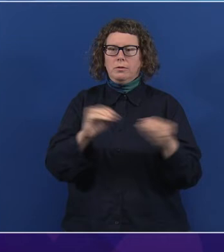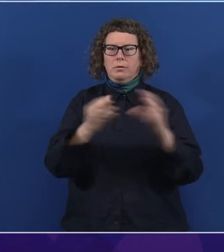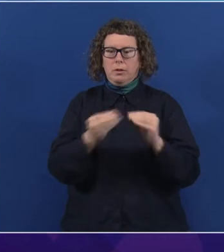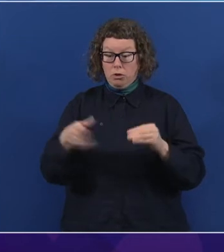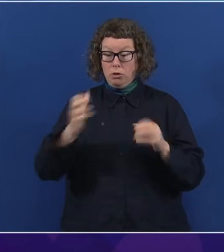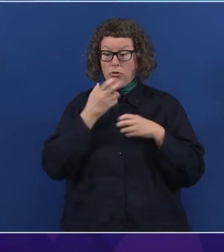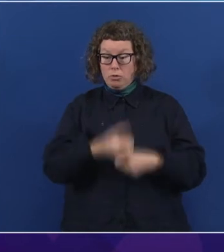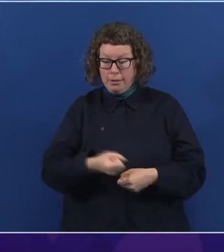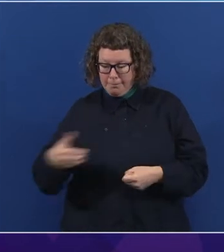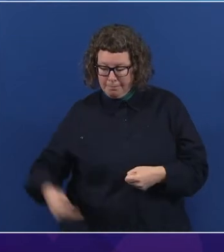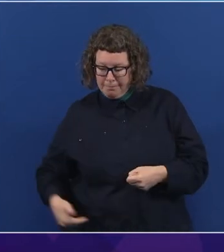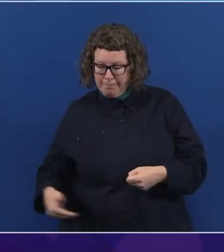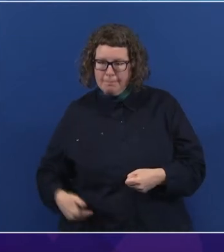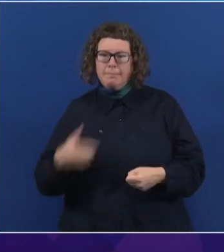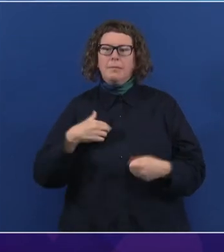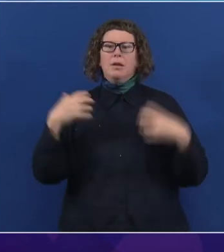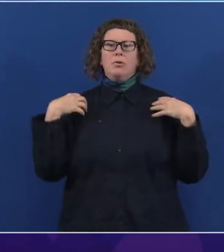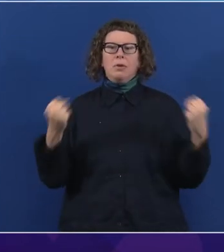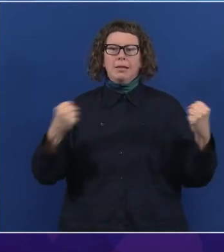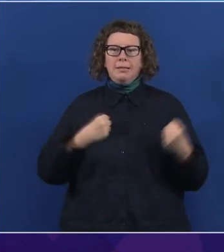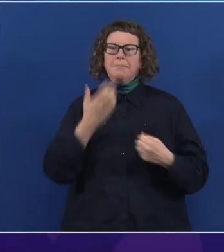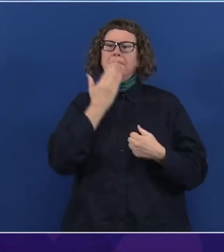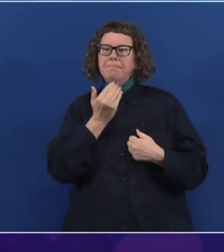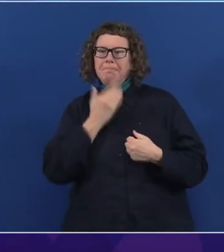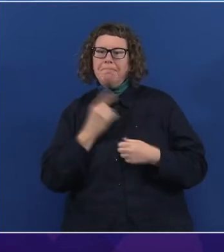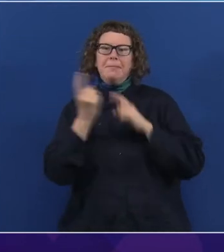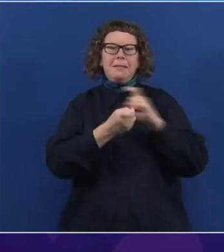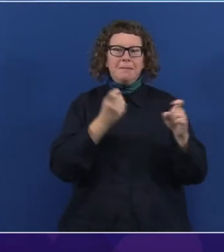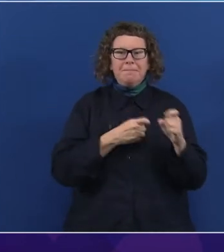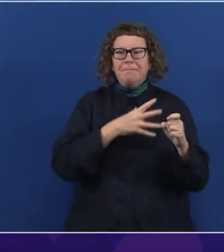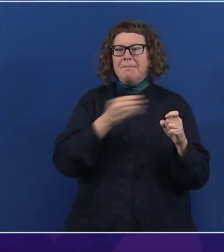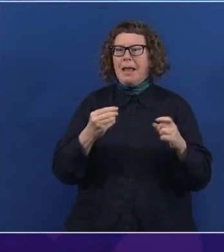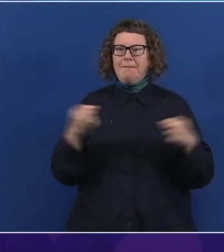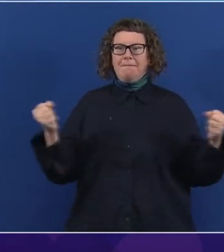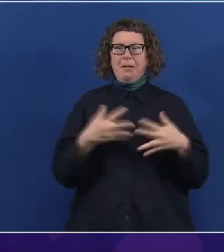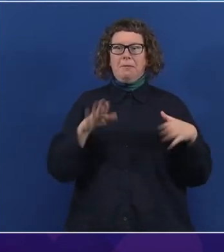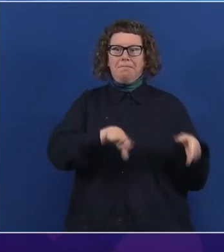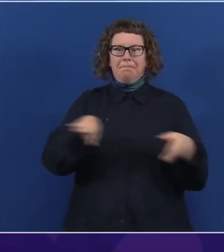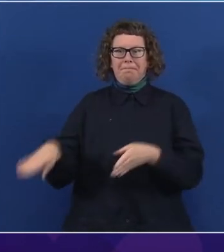instincts, be courageous and kind, generous and fearless. Congratulations.